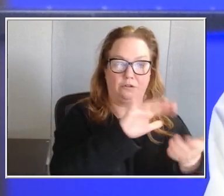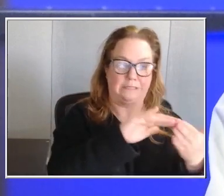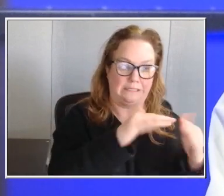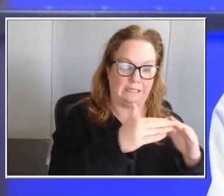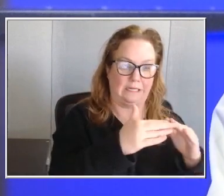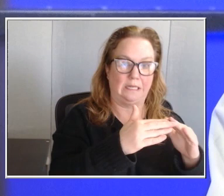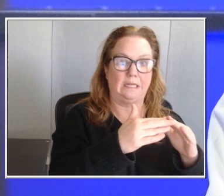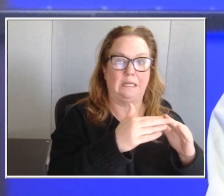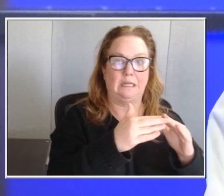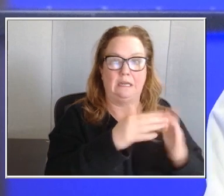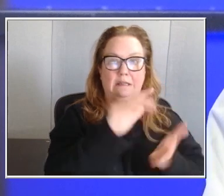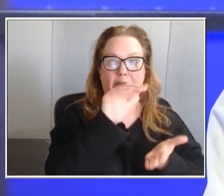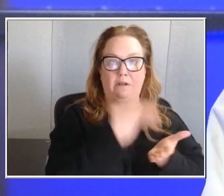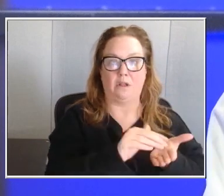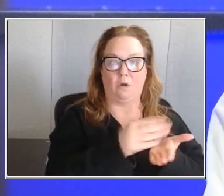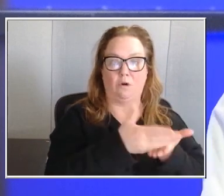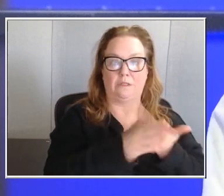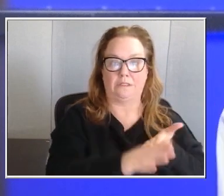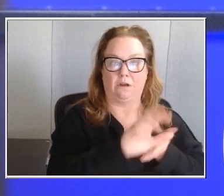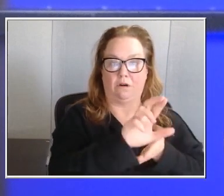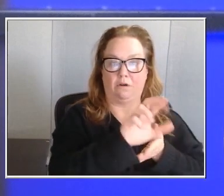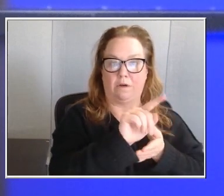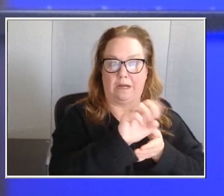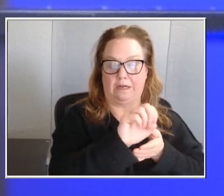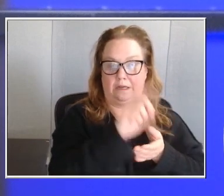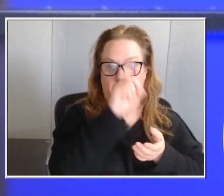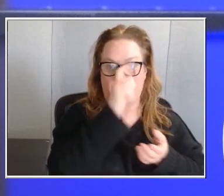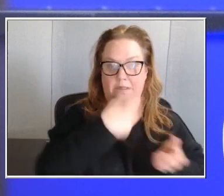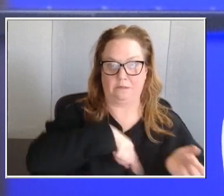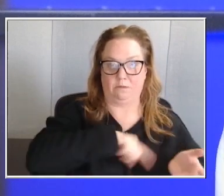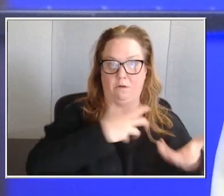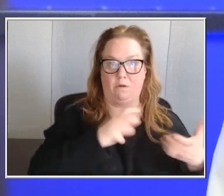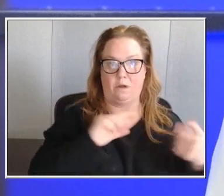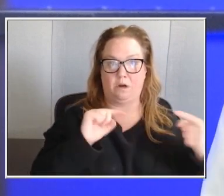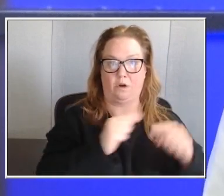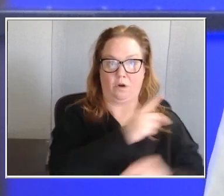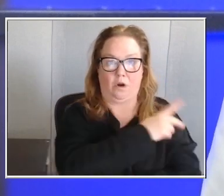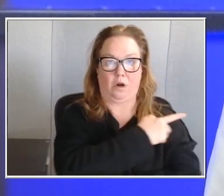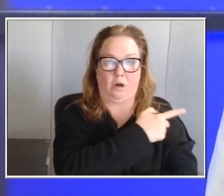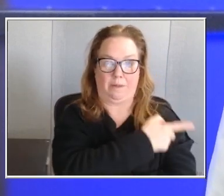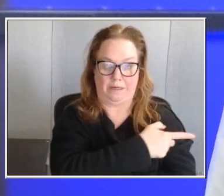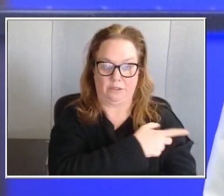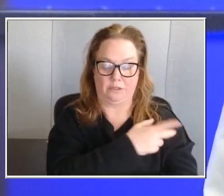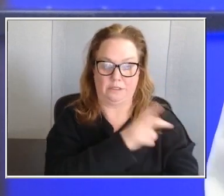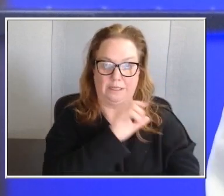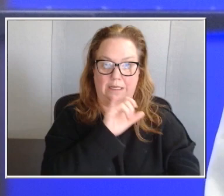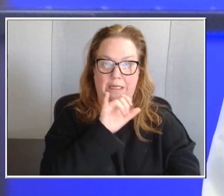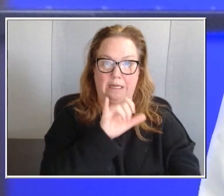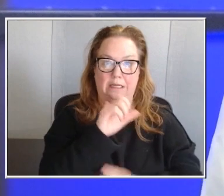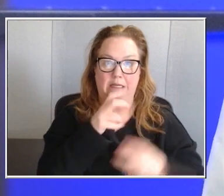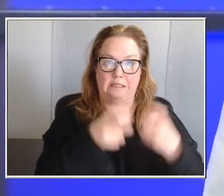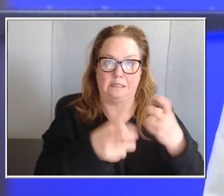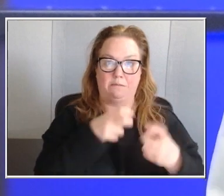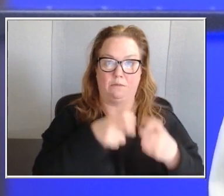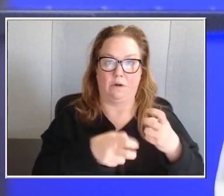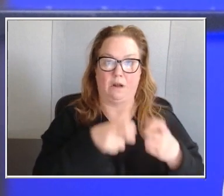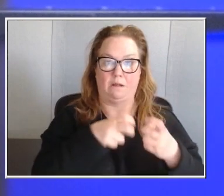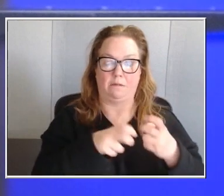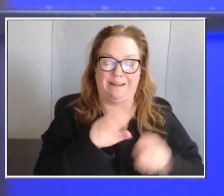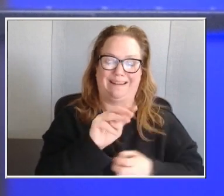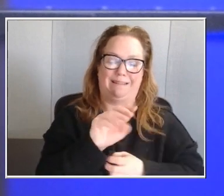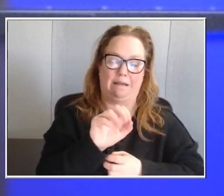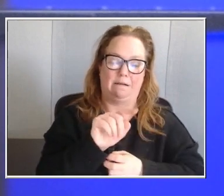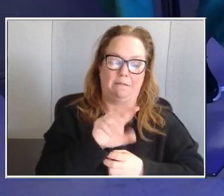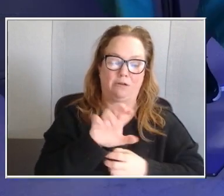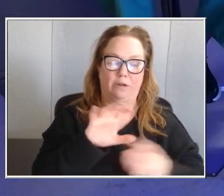will have a lower discard rate inherently, because we don't want to hurt our patients. And I think that's the problem in following that metric in particular.